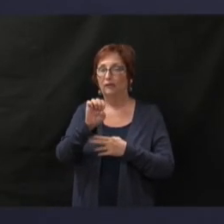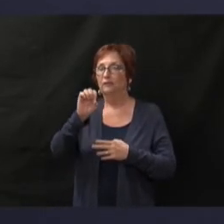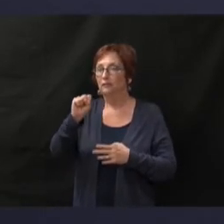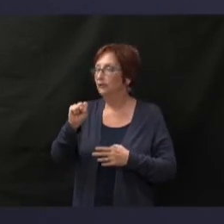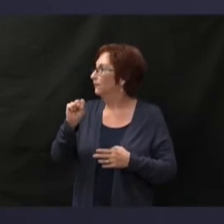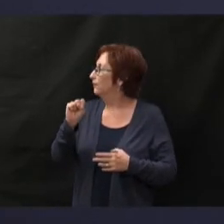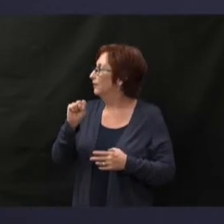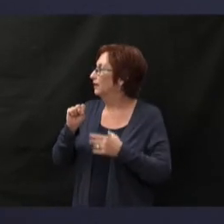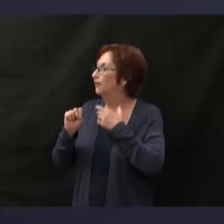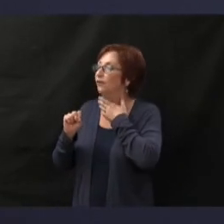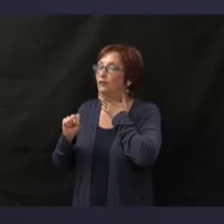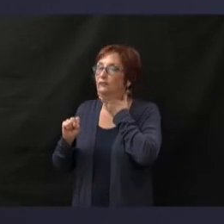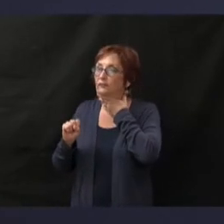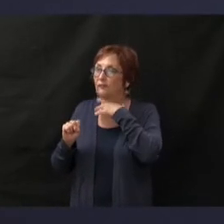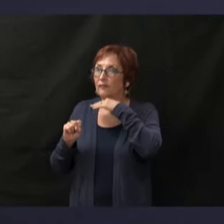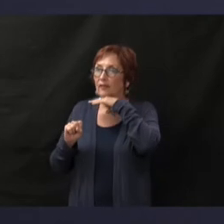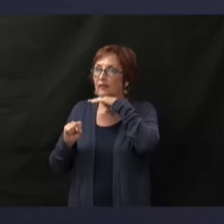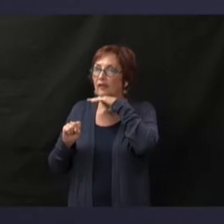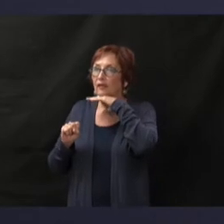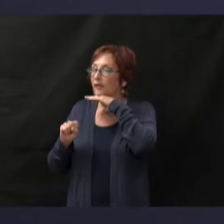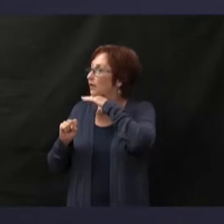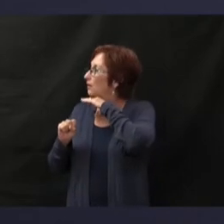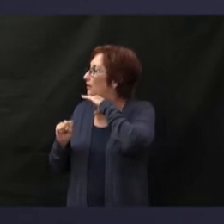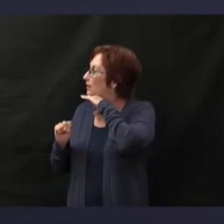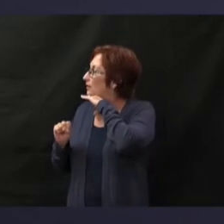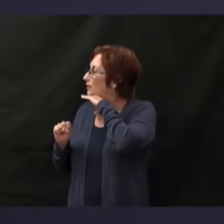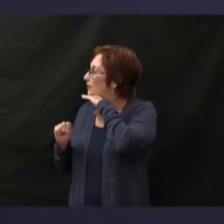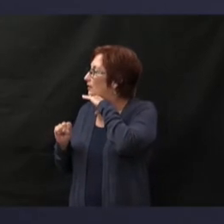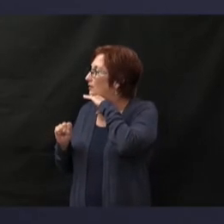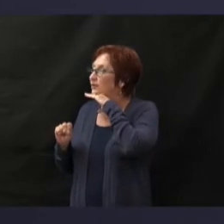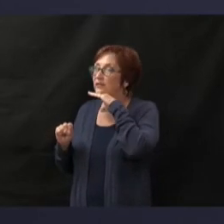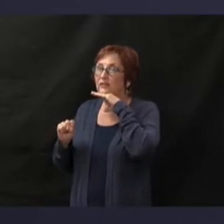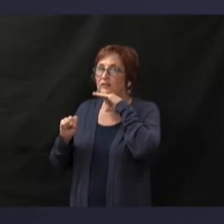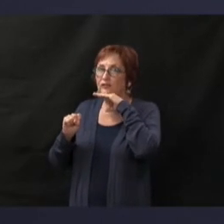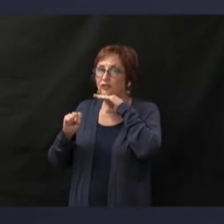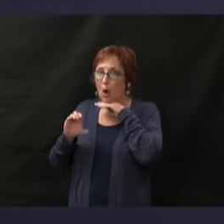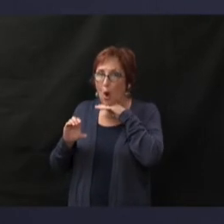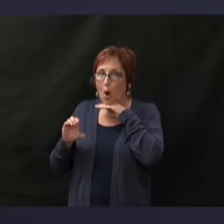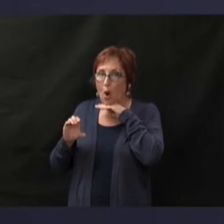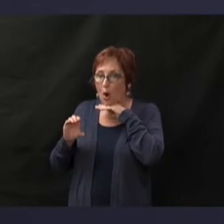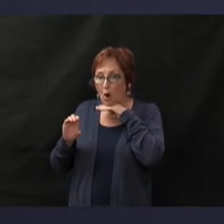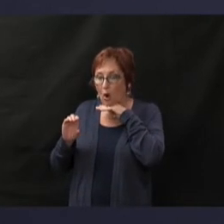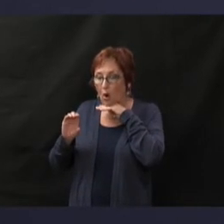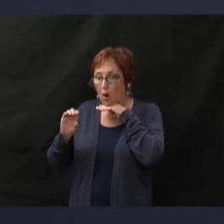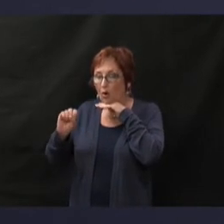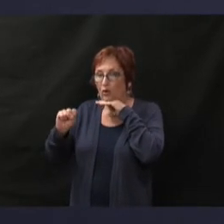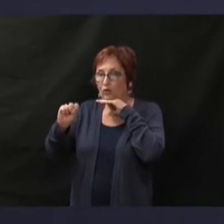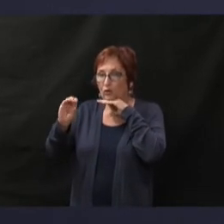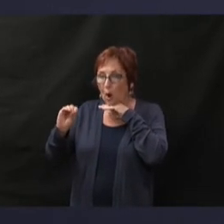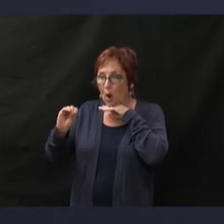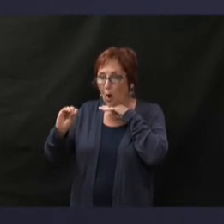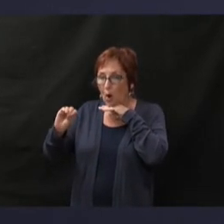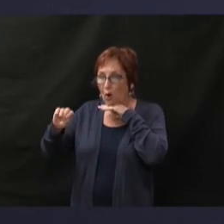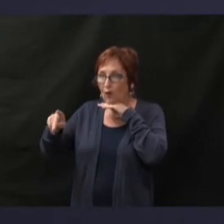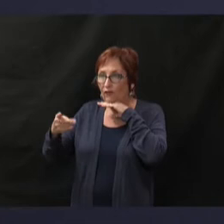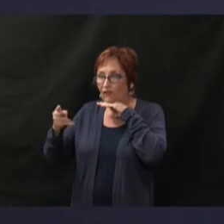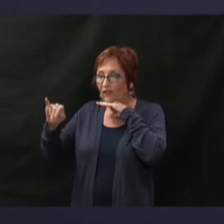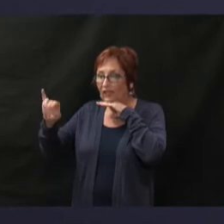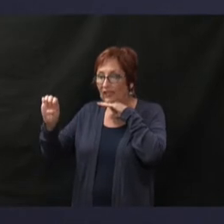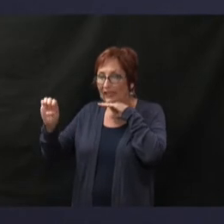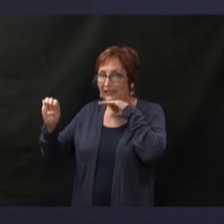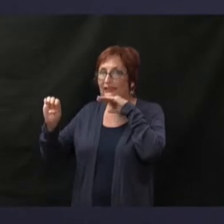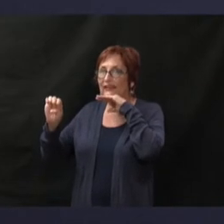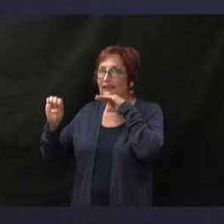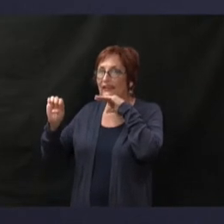here and I would be like I'm calling my dog. Sophie. So everybody do that with me.